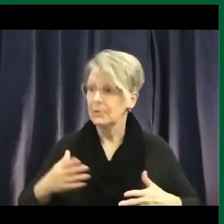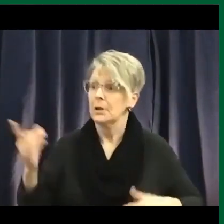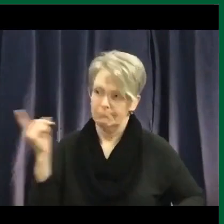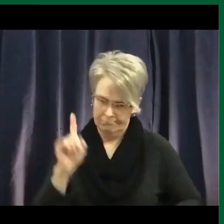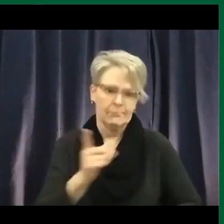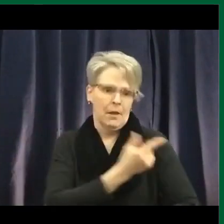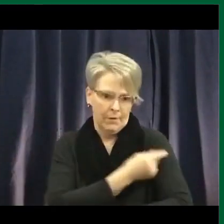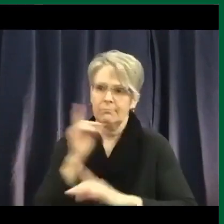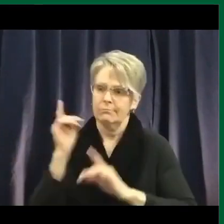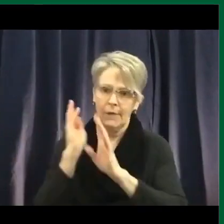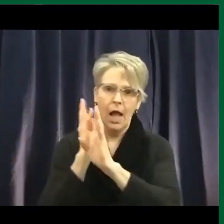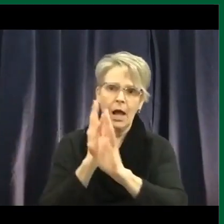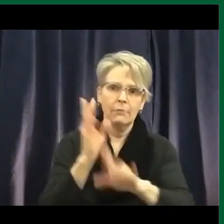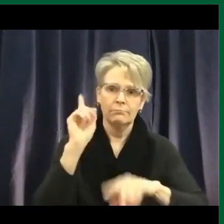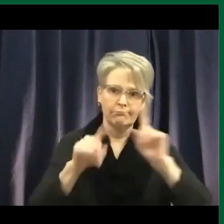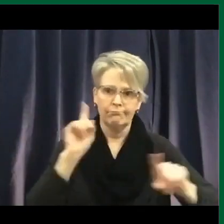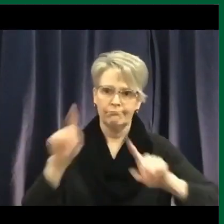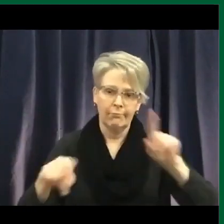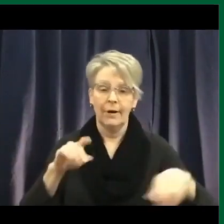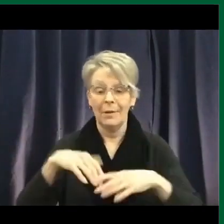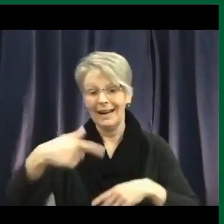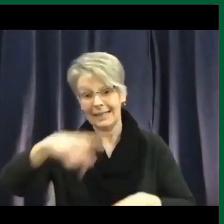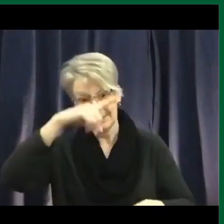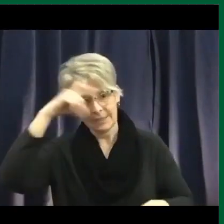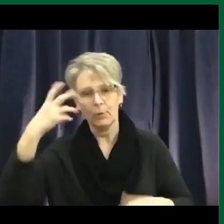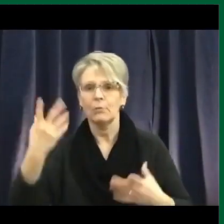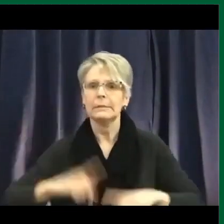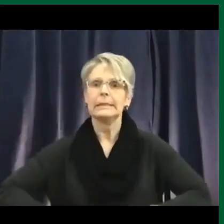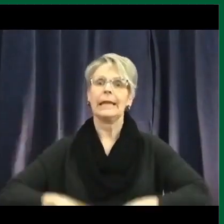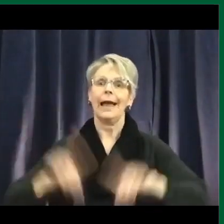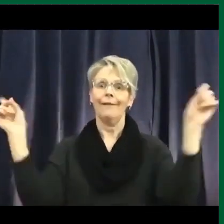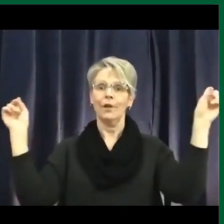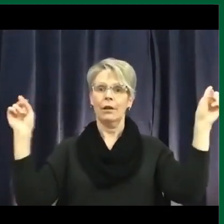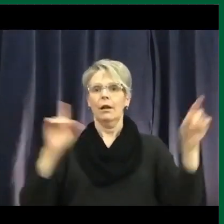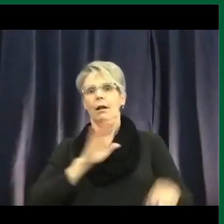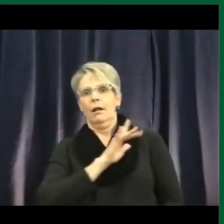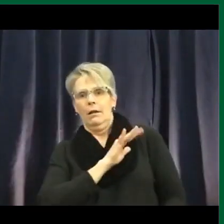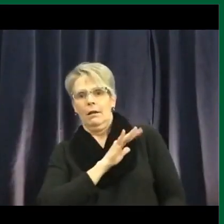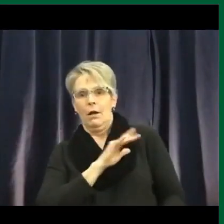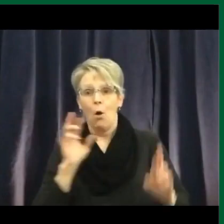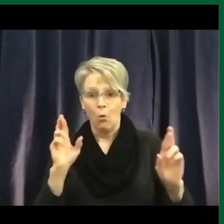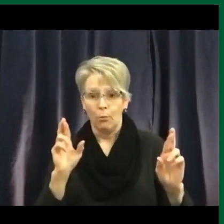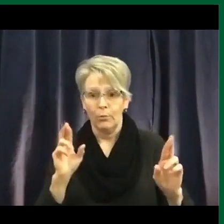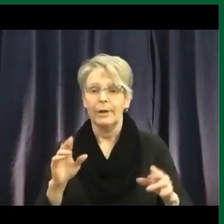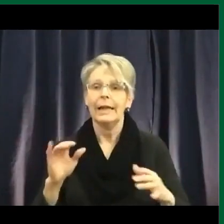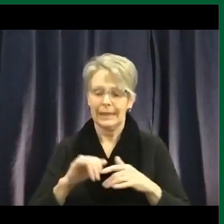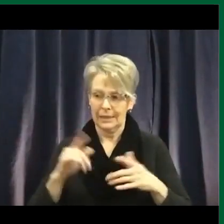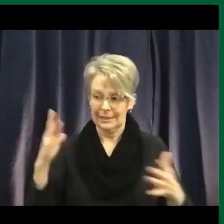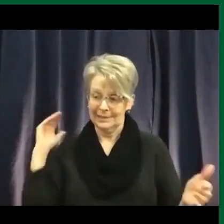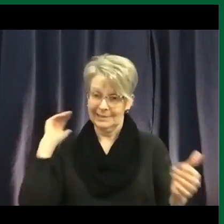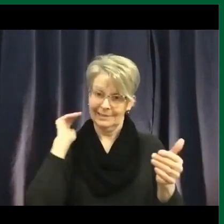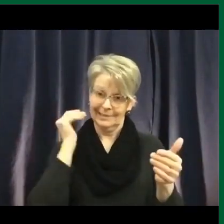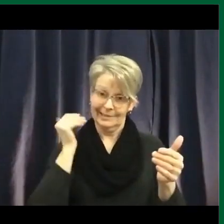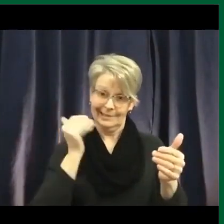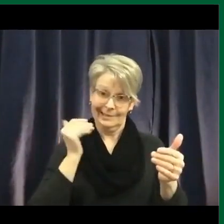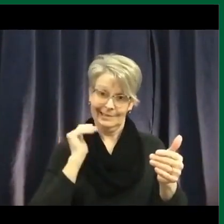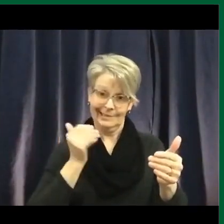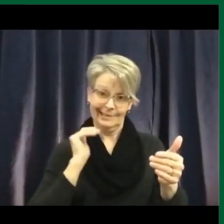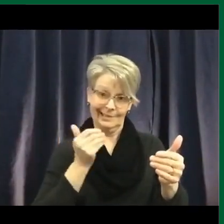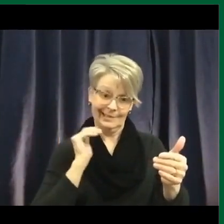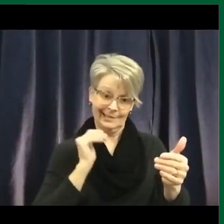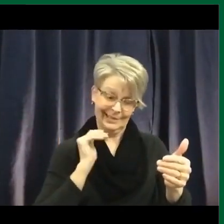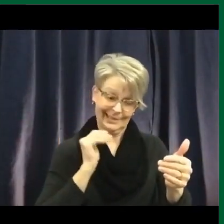summer could be a very different time of the year. So again, I think, this is the last leg of our,